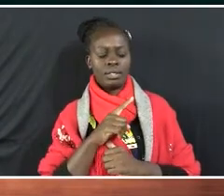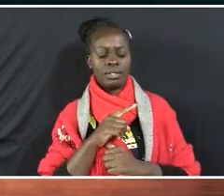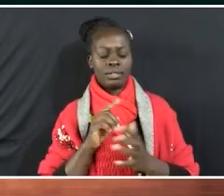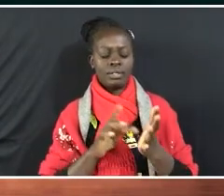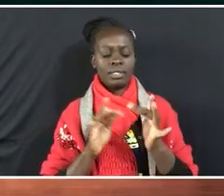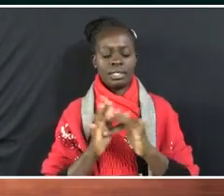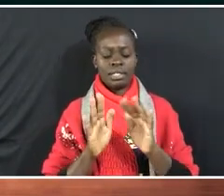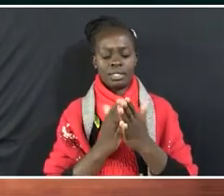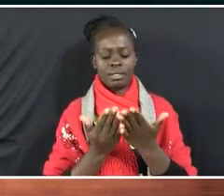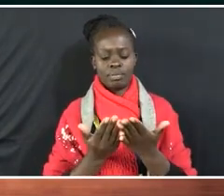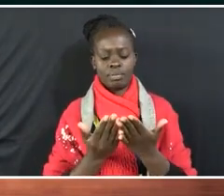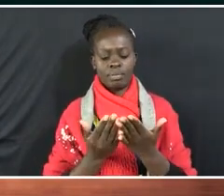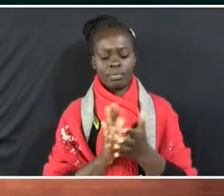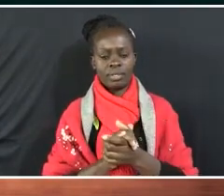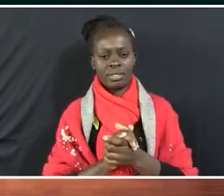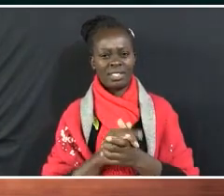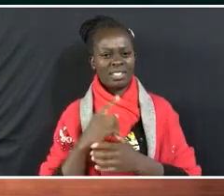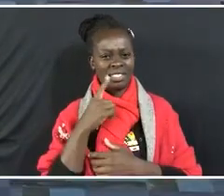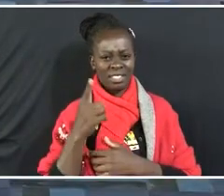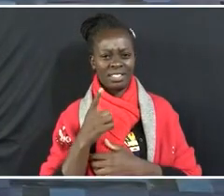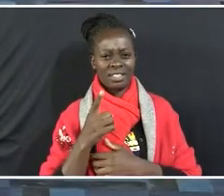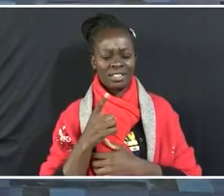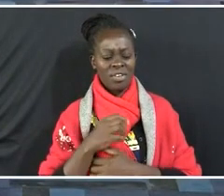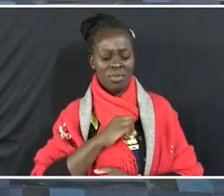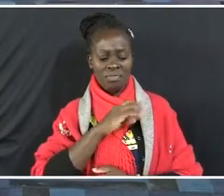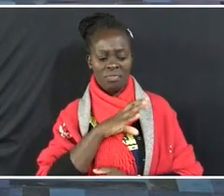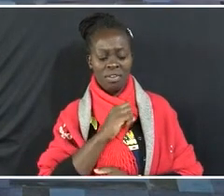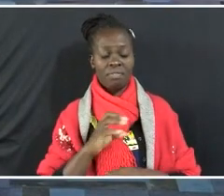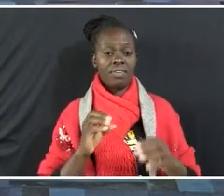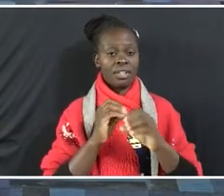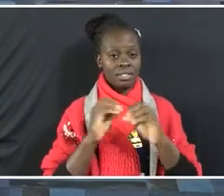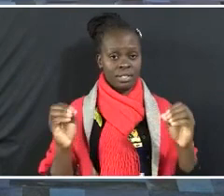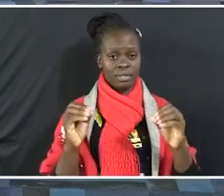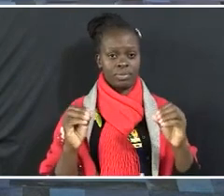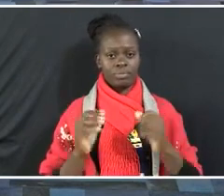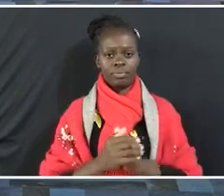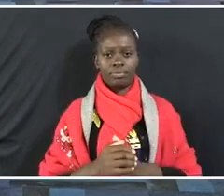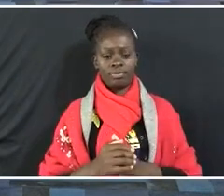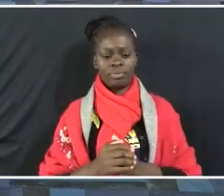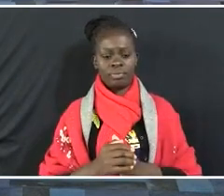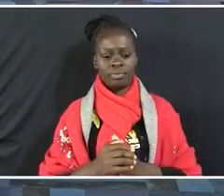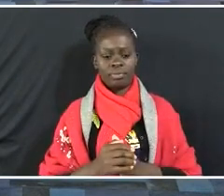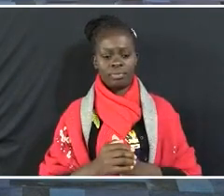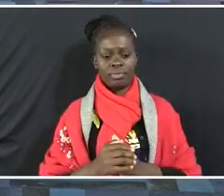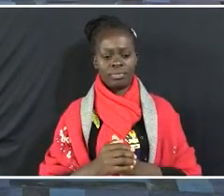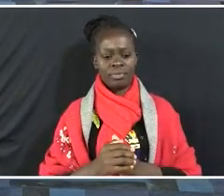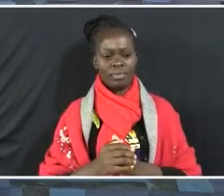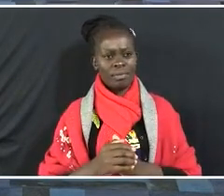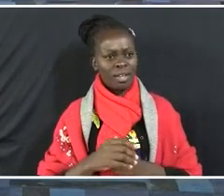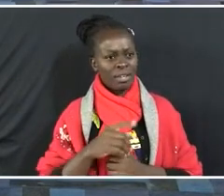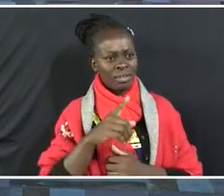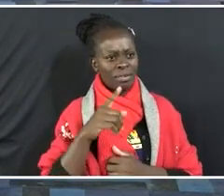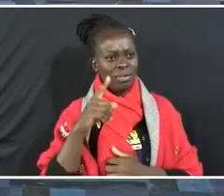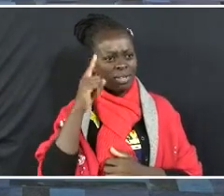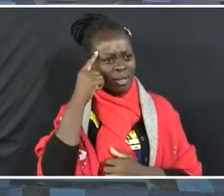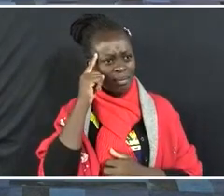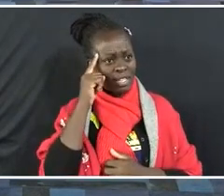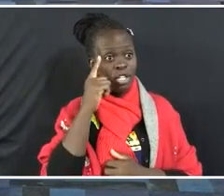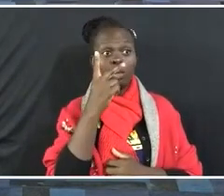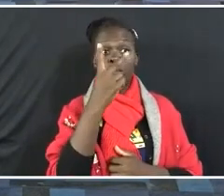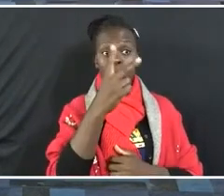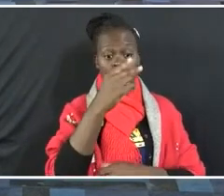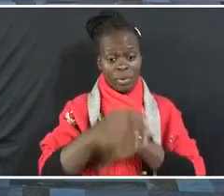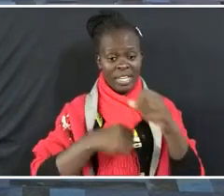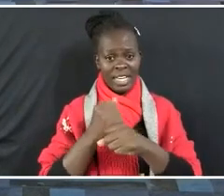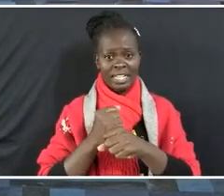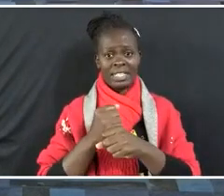valiant. Can you imagine? 2 years, hated the brother, and plotted for the death of